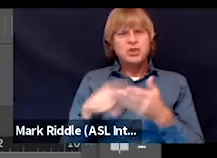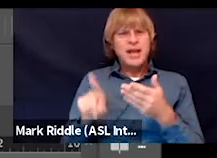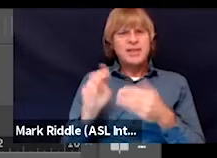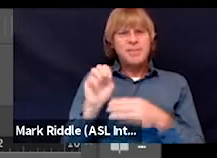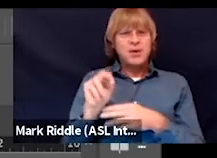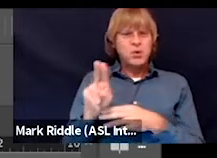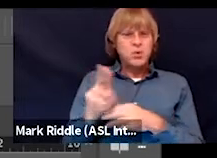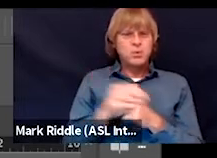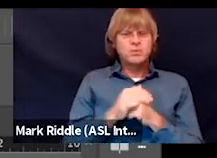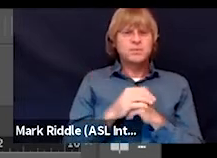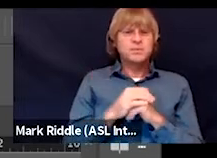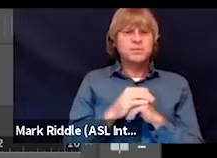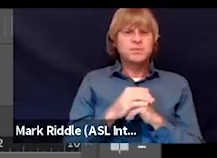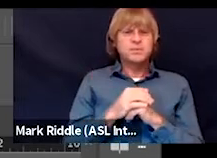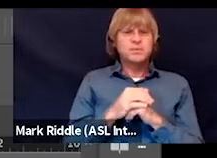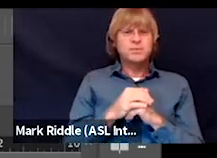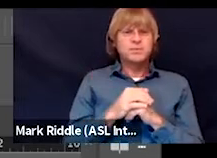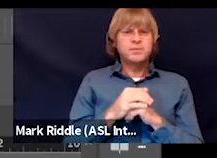menus.